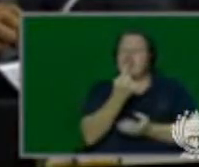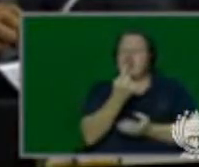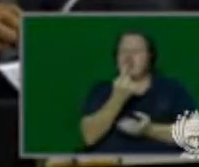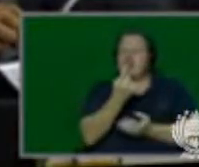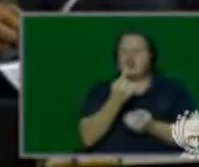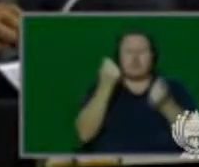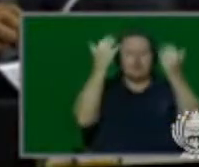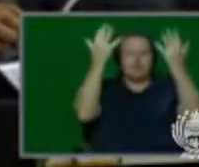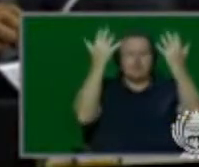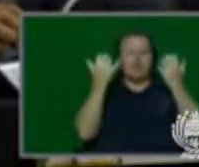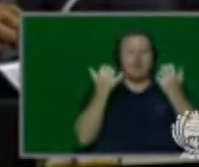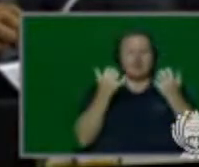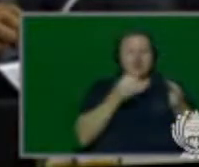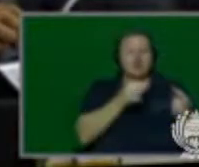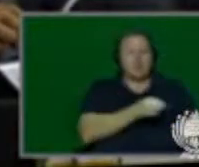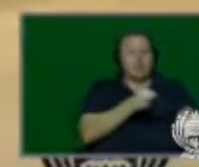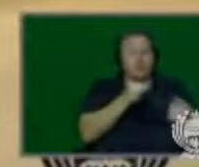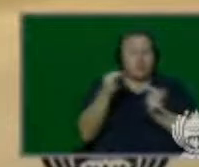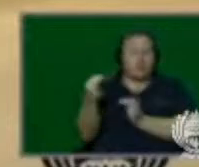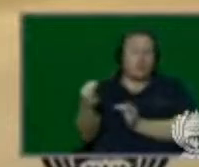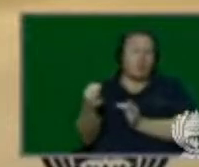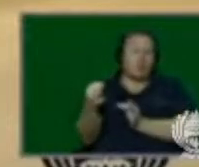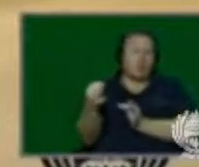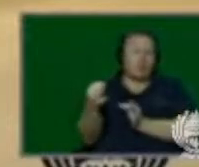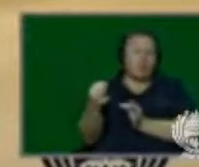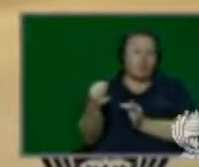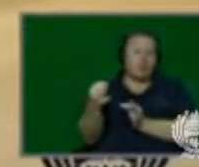this budget is postponed